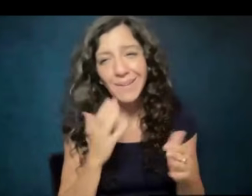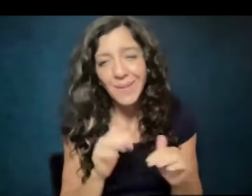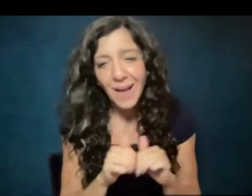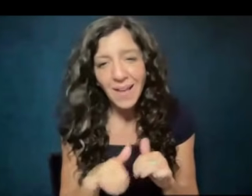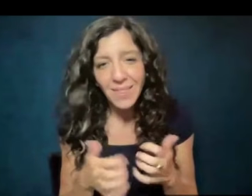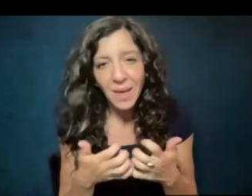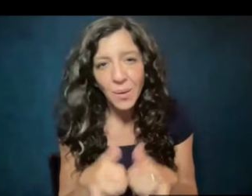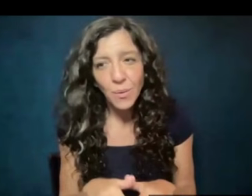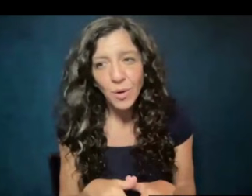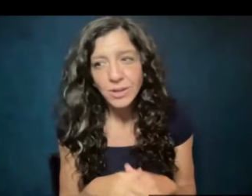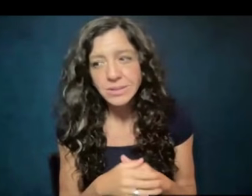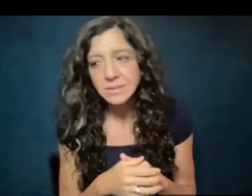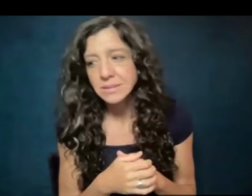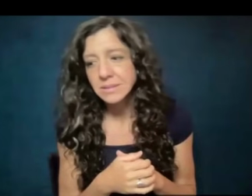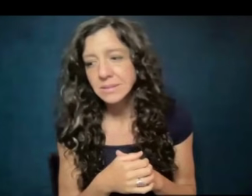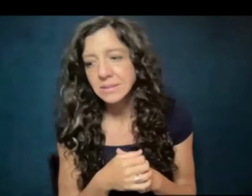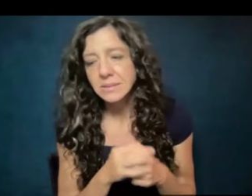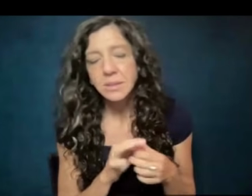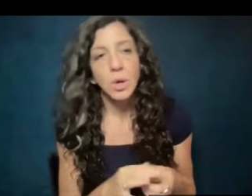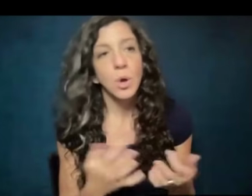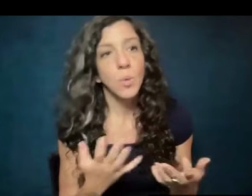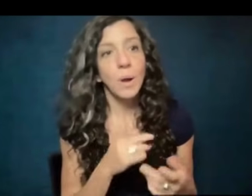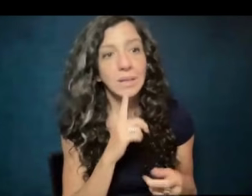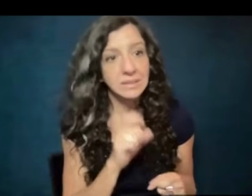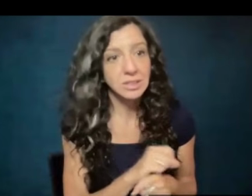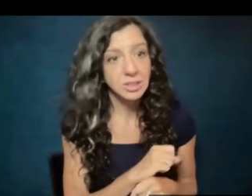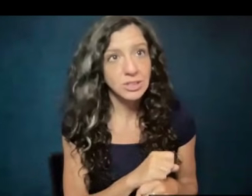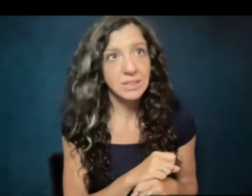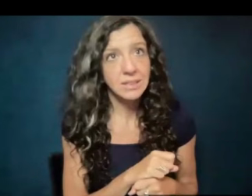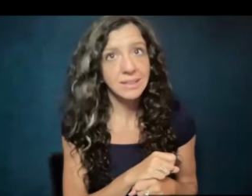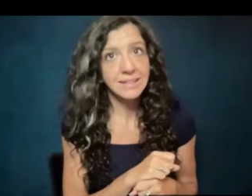of what is legitimate.